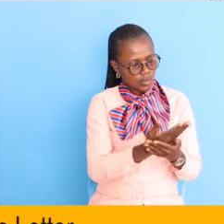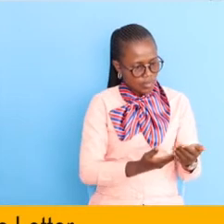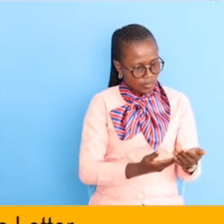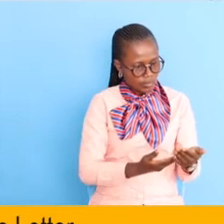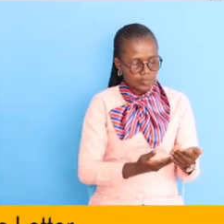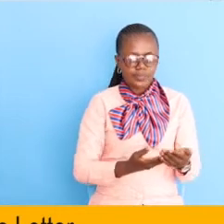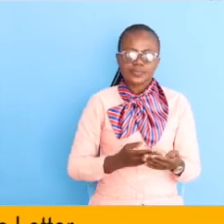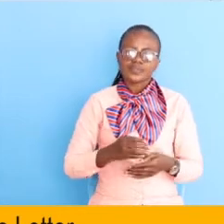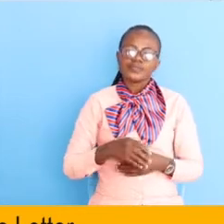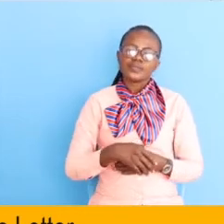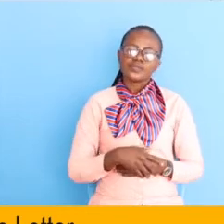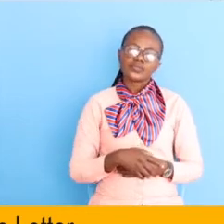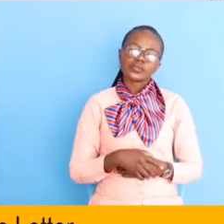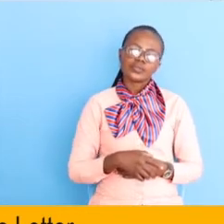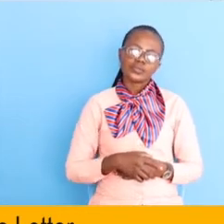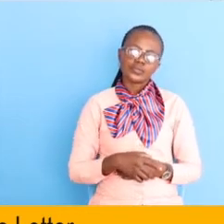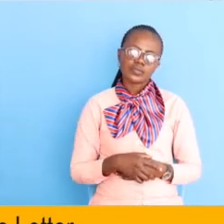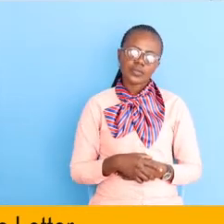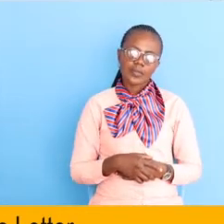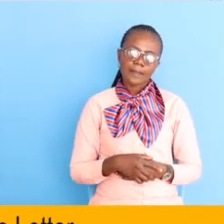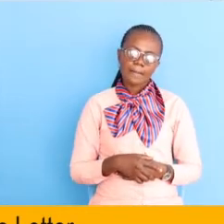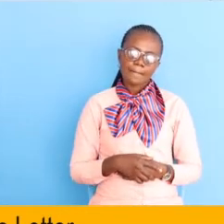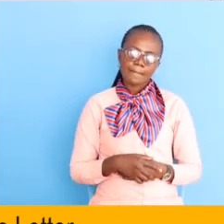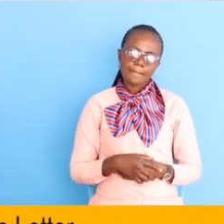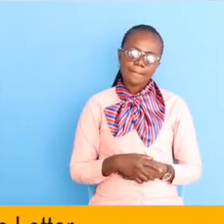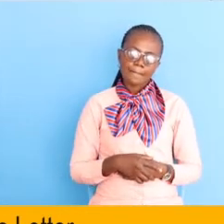certain writing to be a business letter.